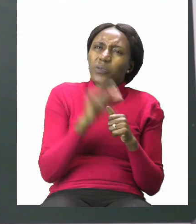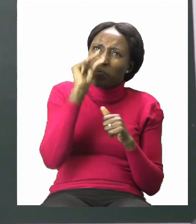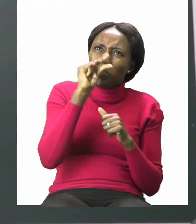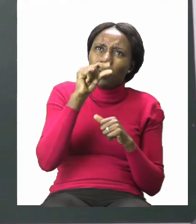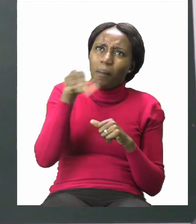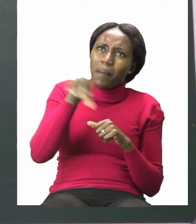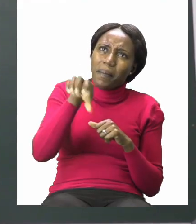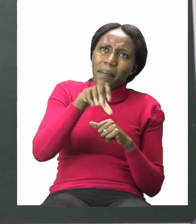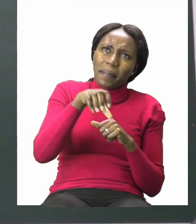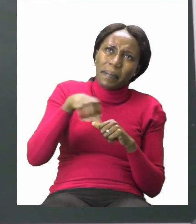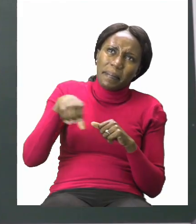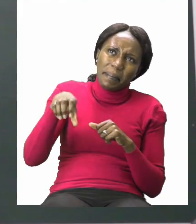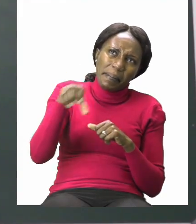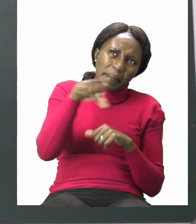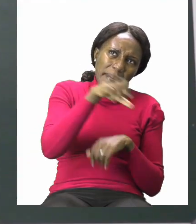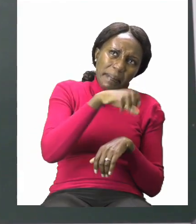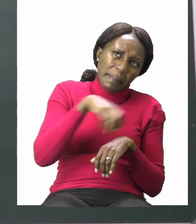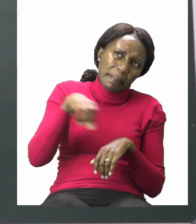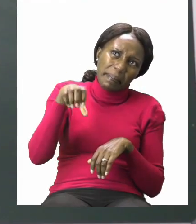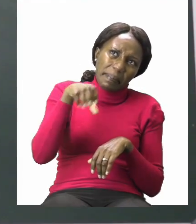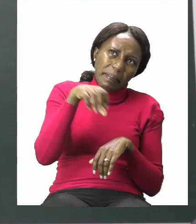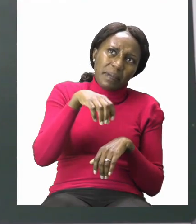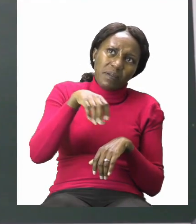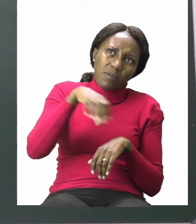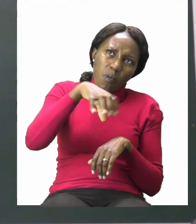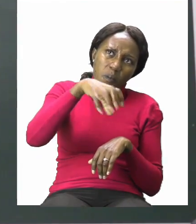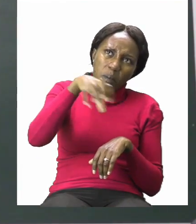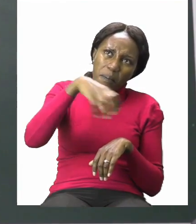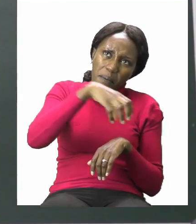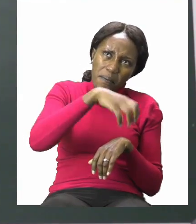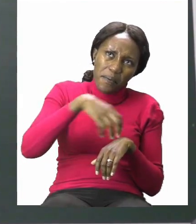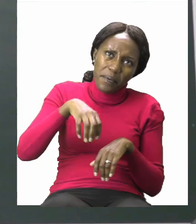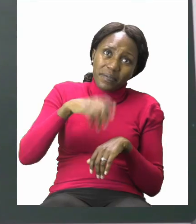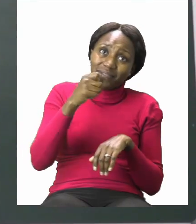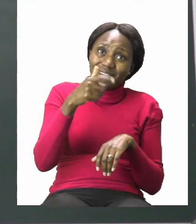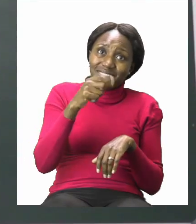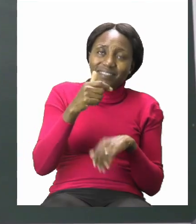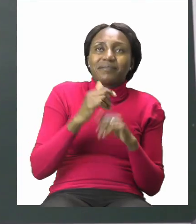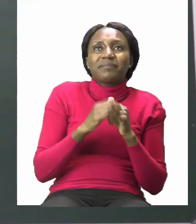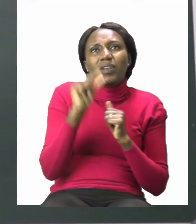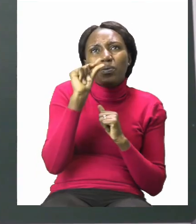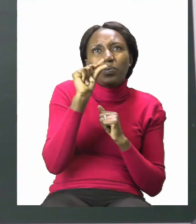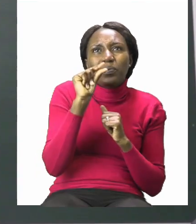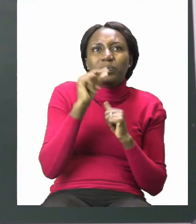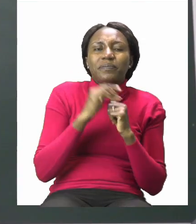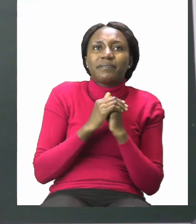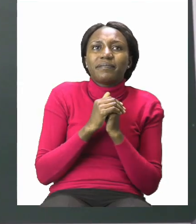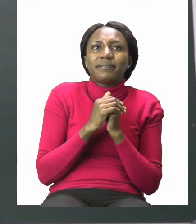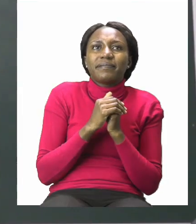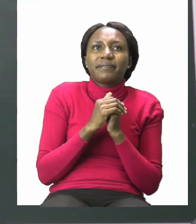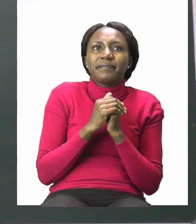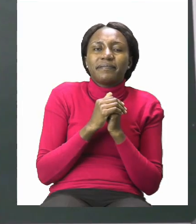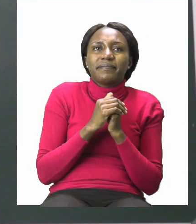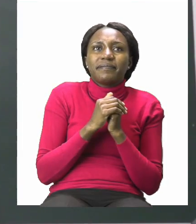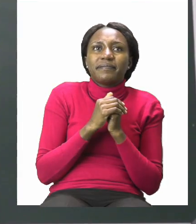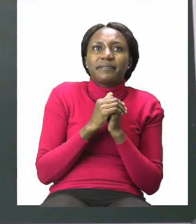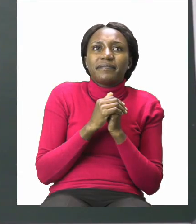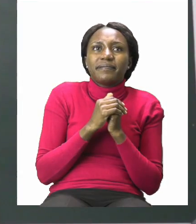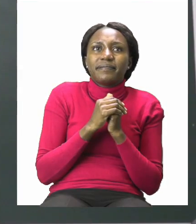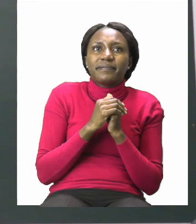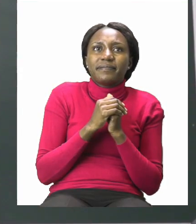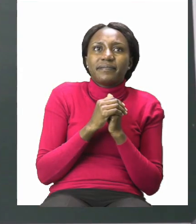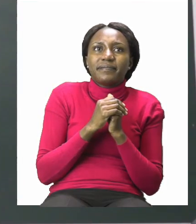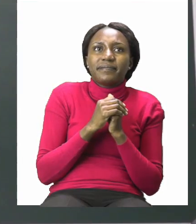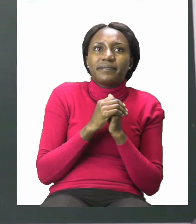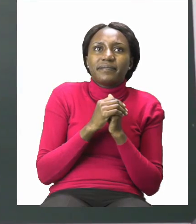because I don't want too much rice to go in the wrong place. So I'm taking my time. I'm going to put the rice.